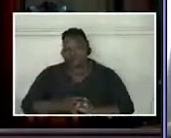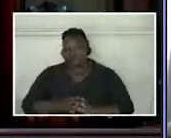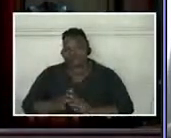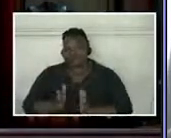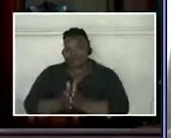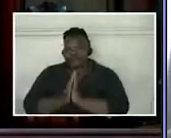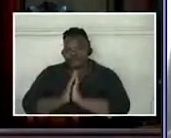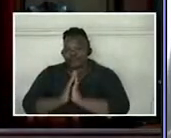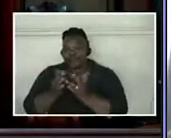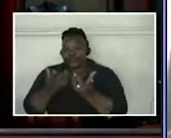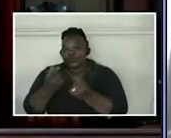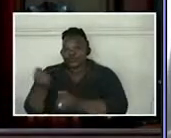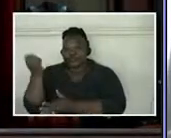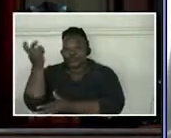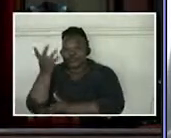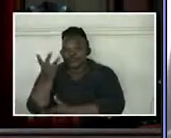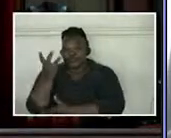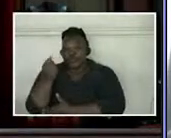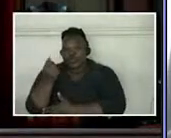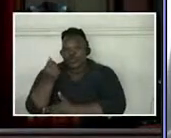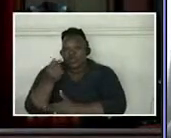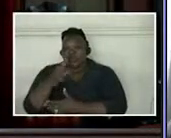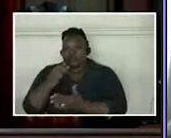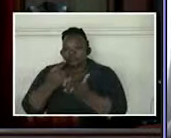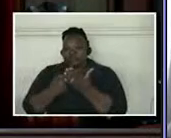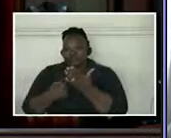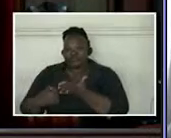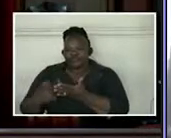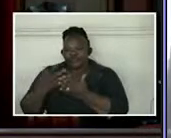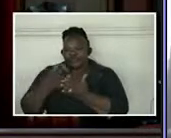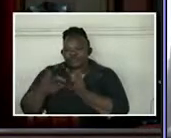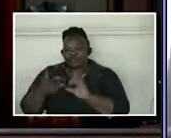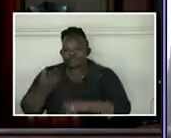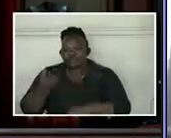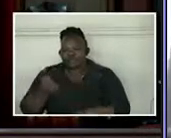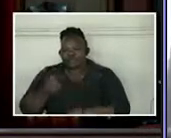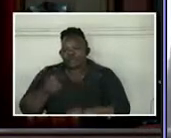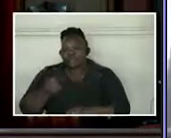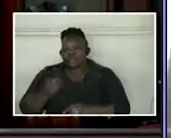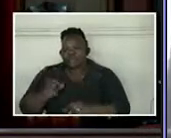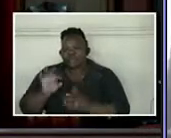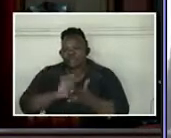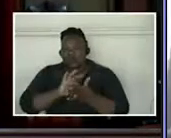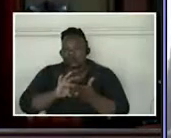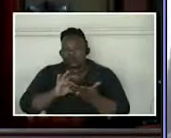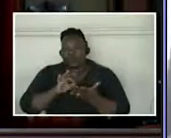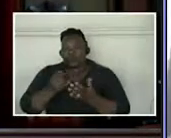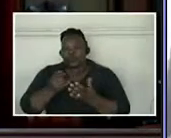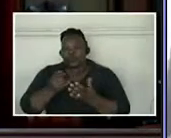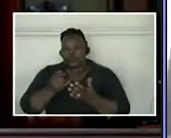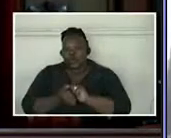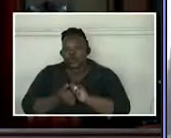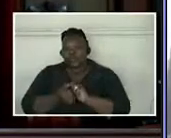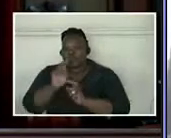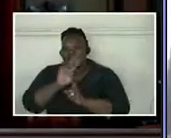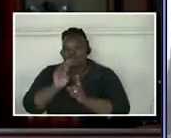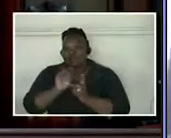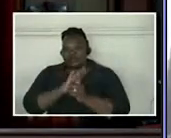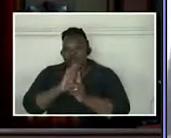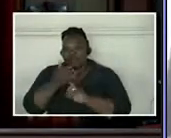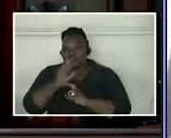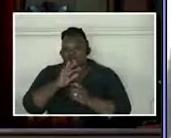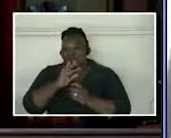deliberations and findings to the house today on vote 10 sports arts and culture budget for the financial year